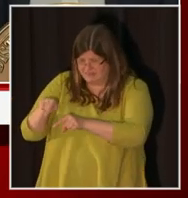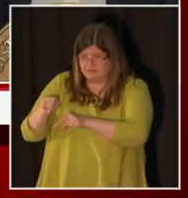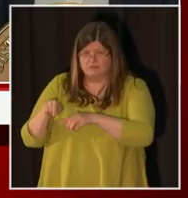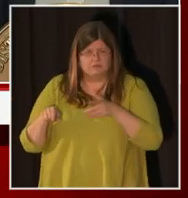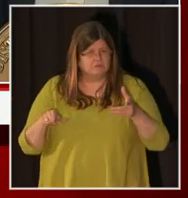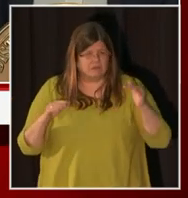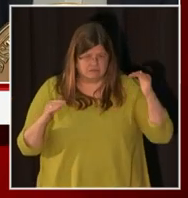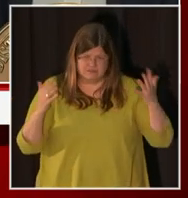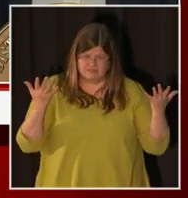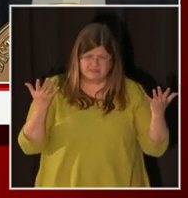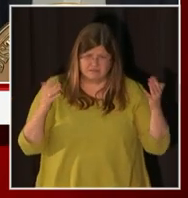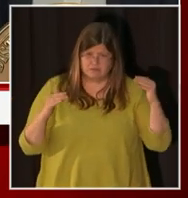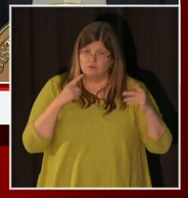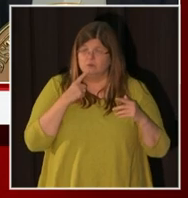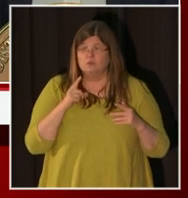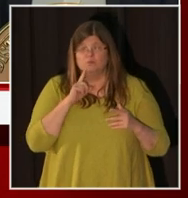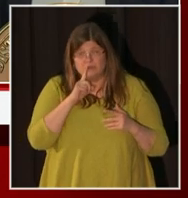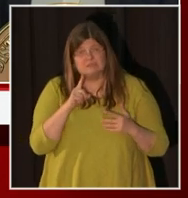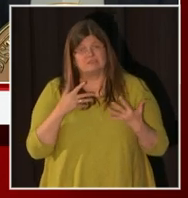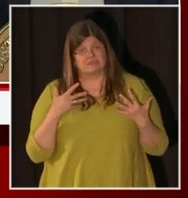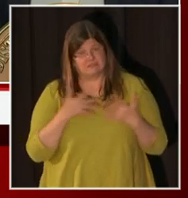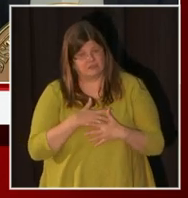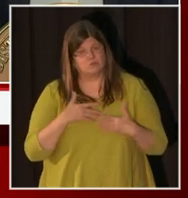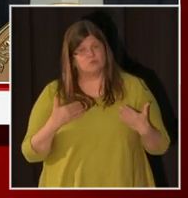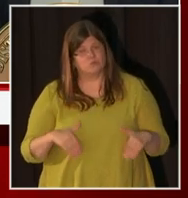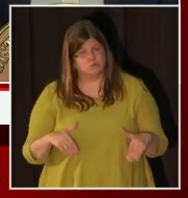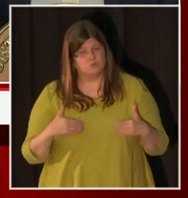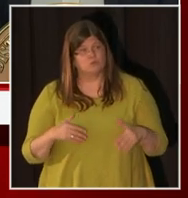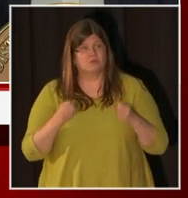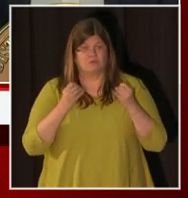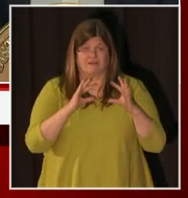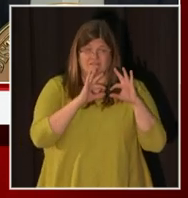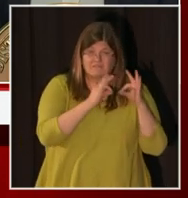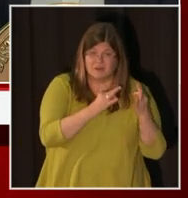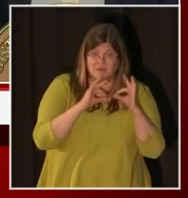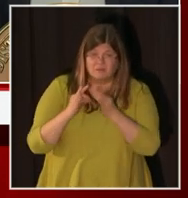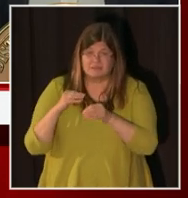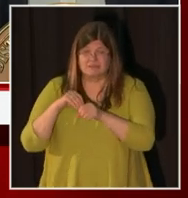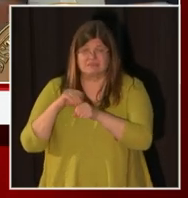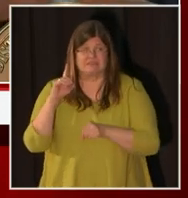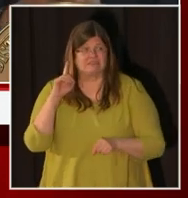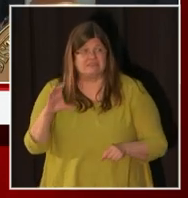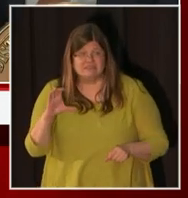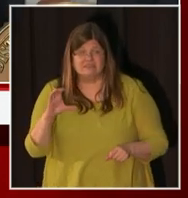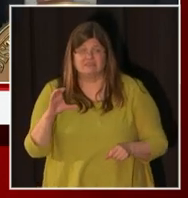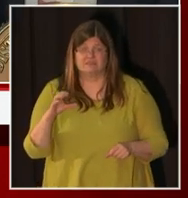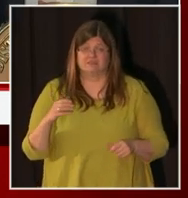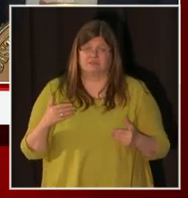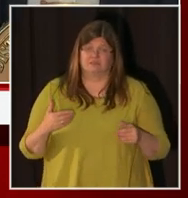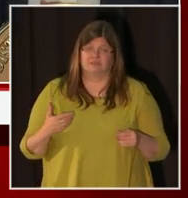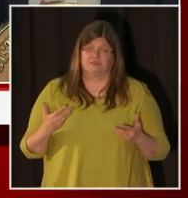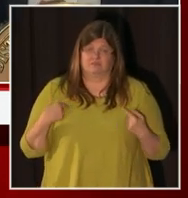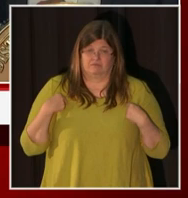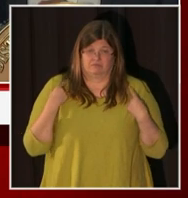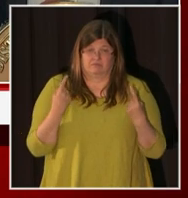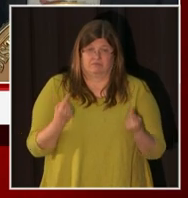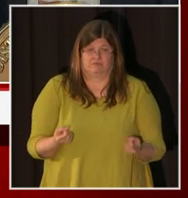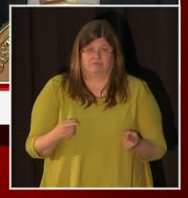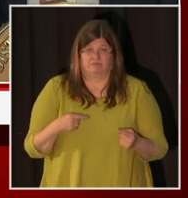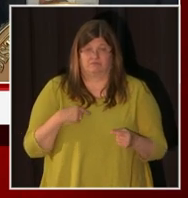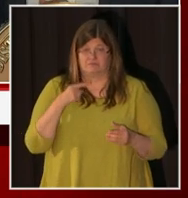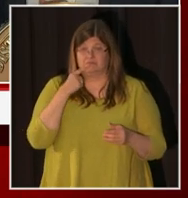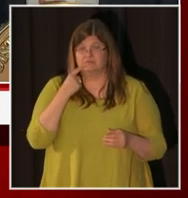to a lot of people and a lot of families in Washington, D.C. And I've said several times that when we get on the other side of